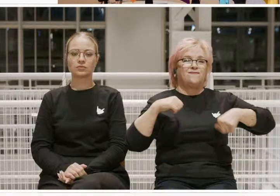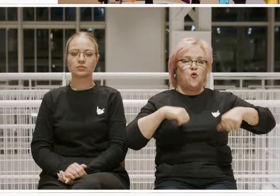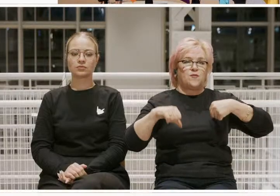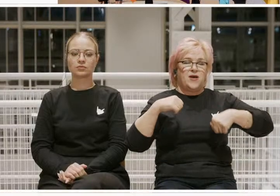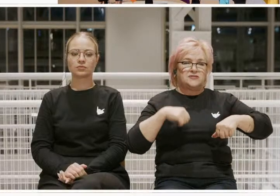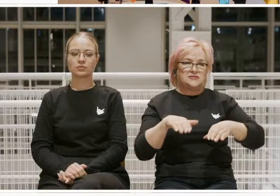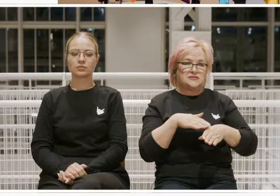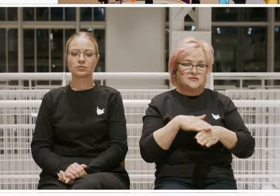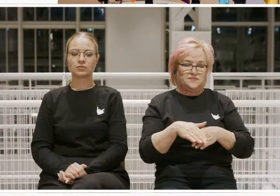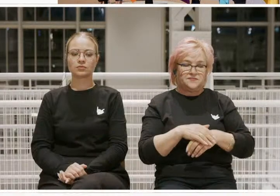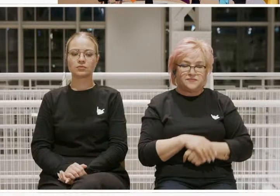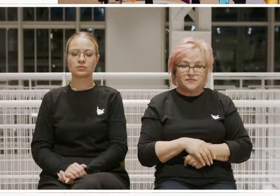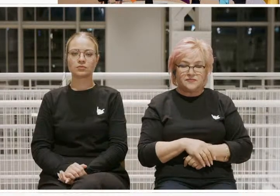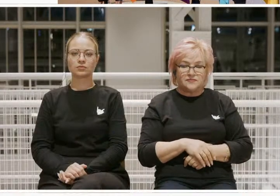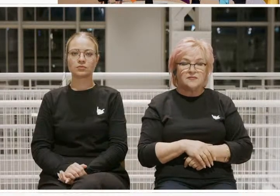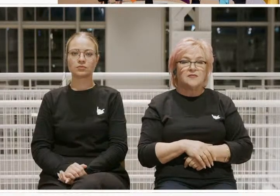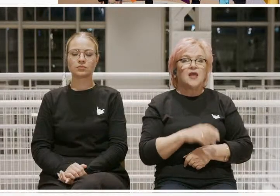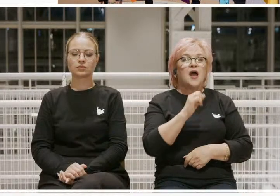Arahmayani Faisal,